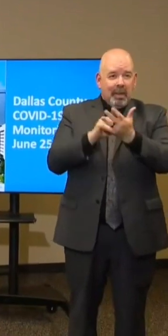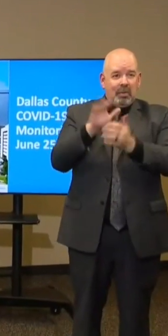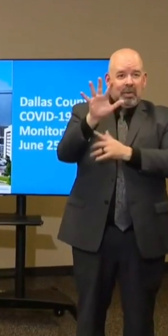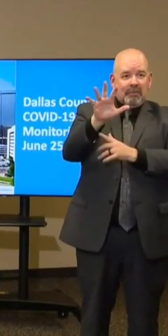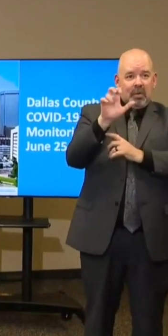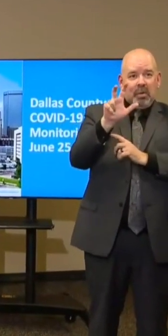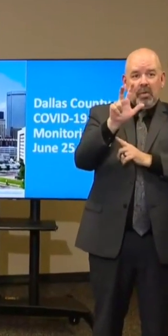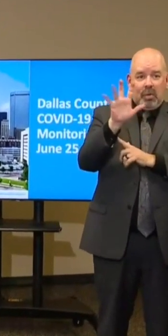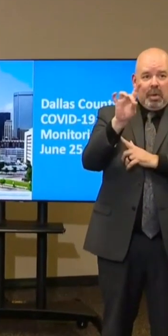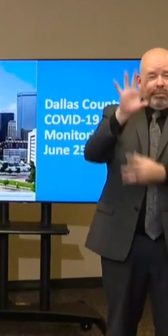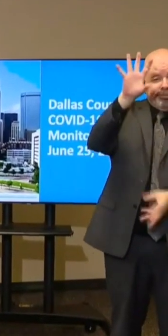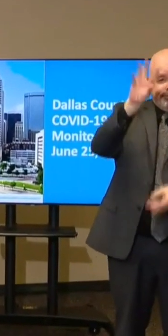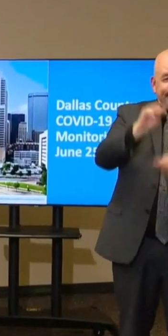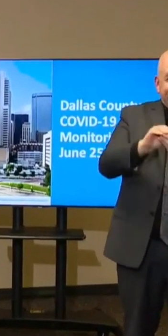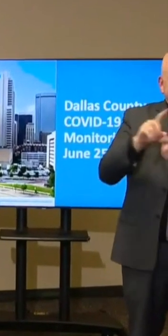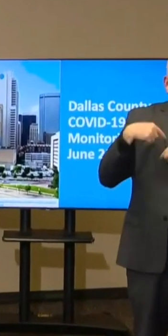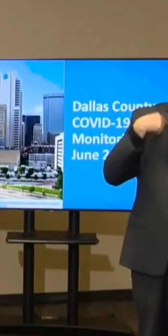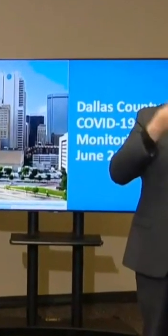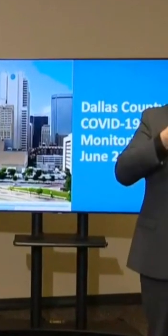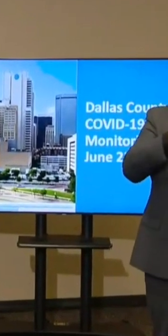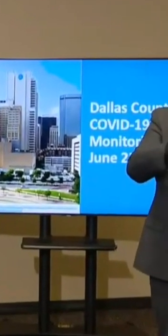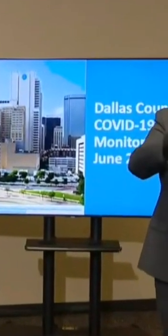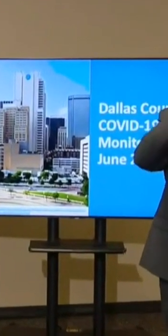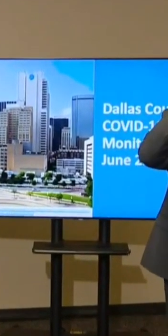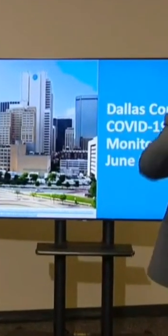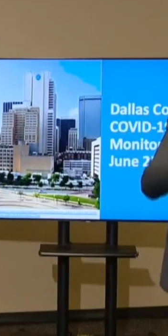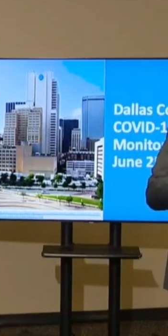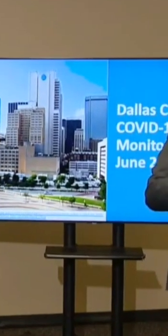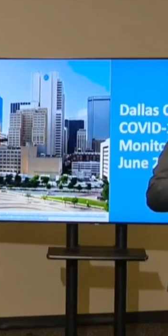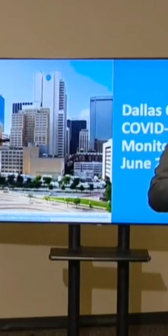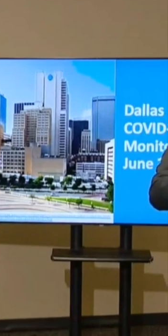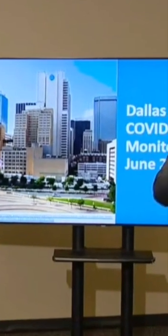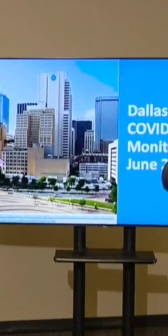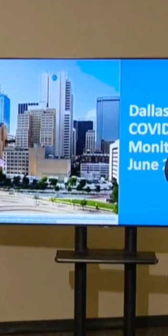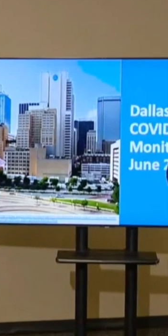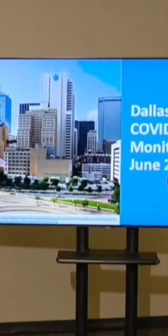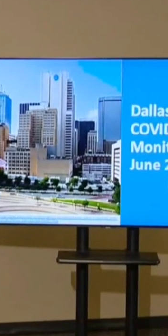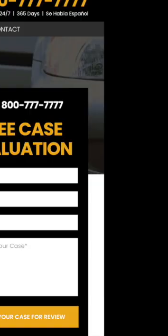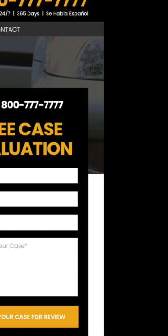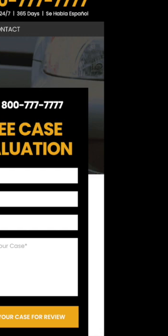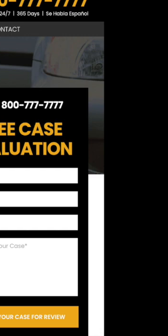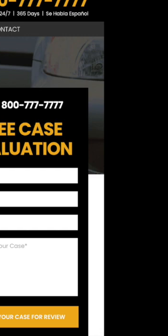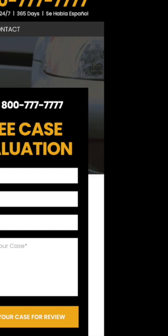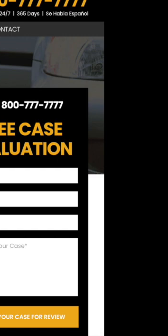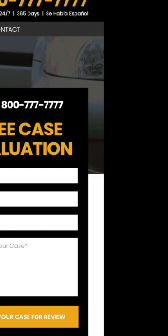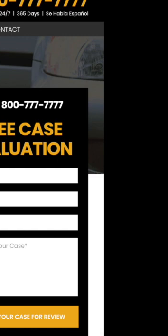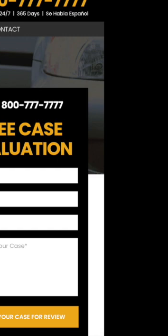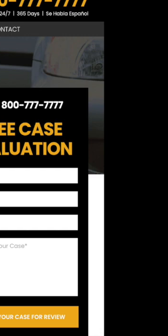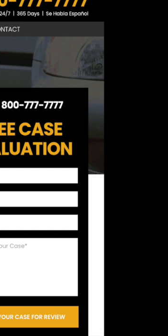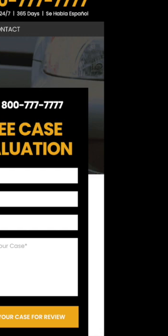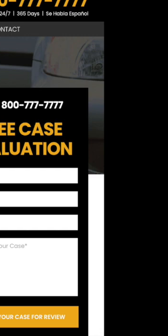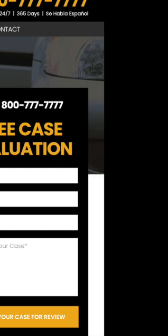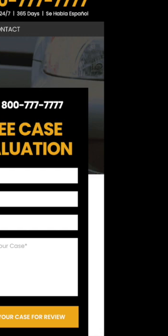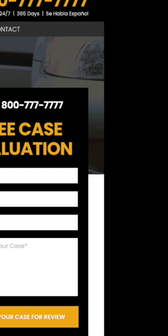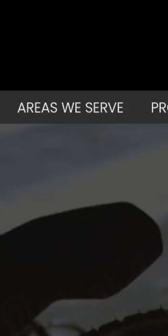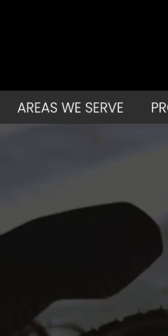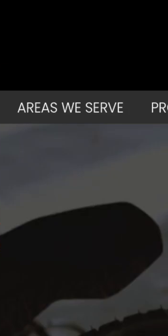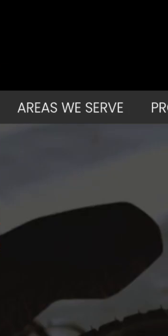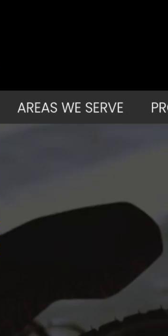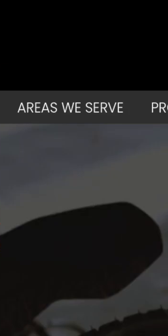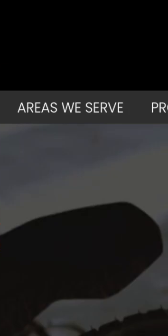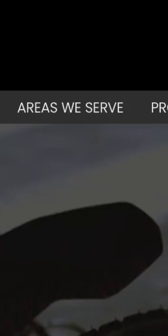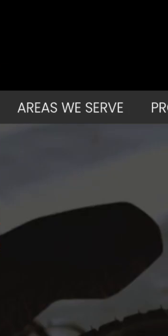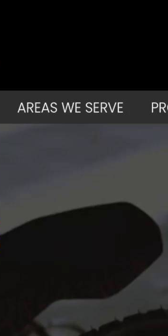Jenkins, when he is, in fact, supposed to work with the entire court. So, to sum it up, Judge Clay Jenkins boldly